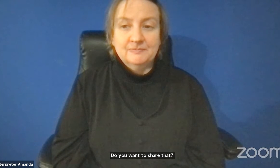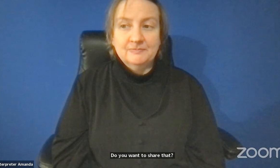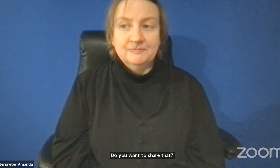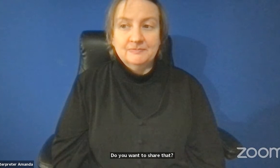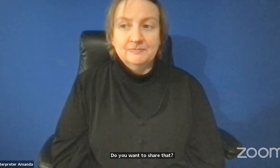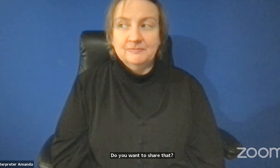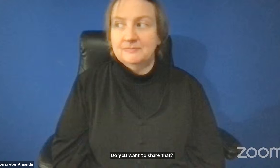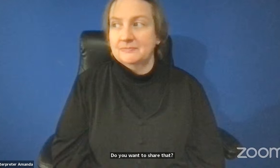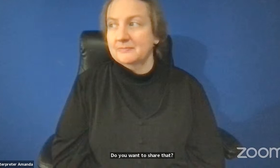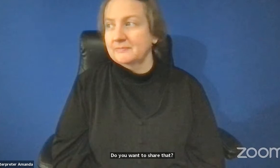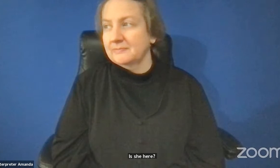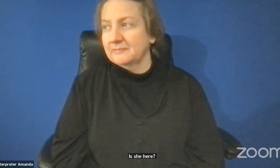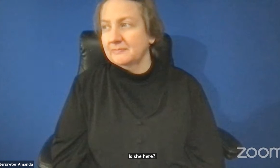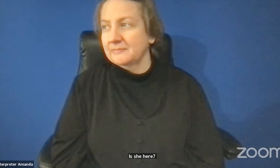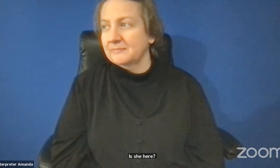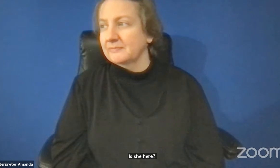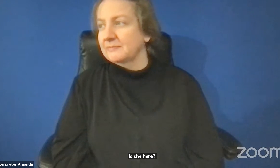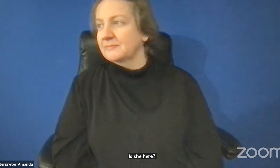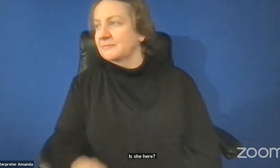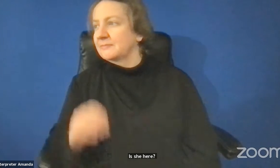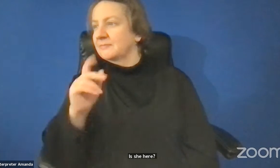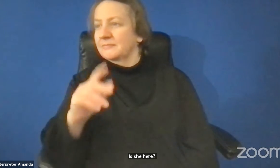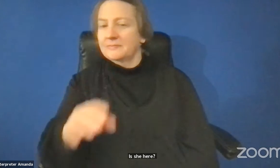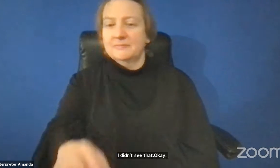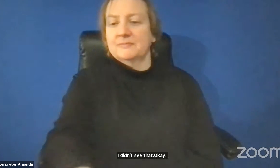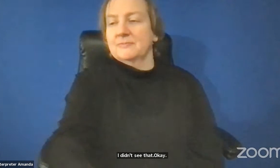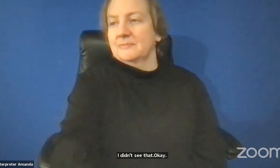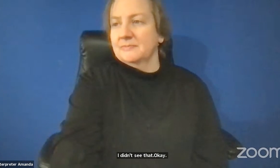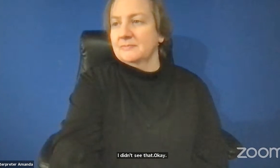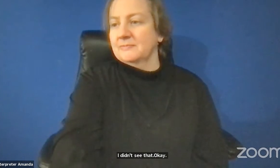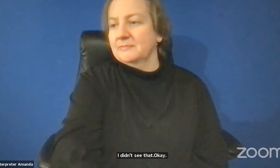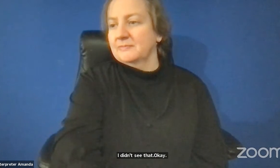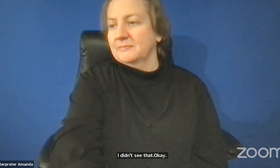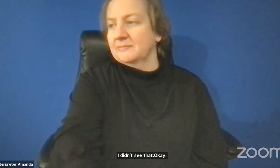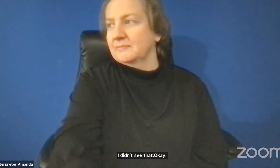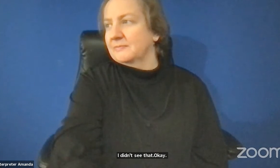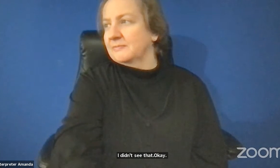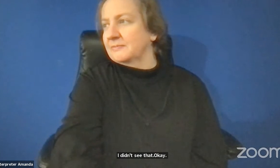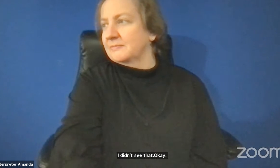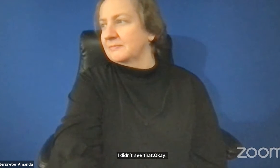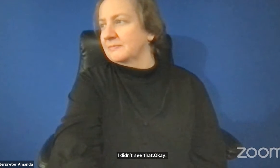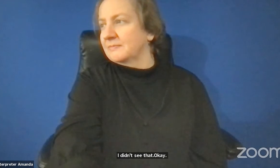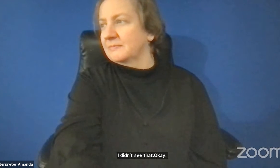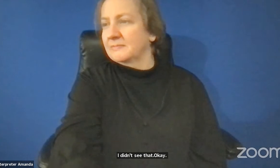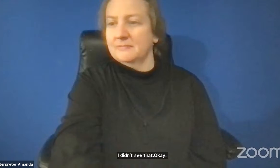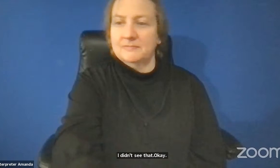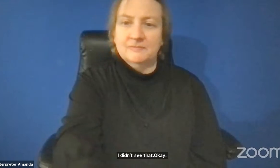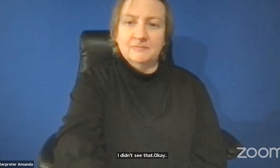I didn't see that. Okay, well, how about you, Andrea? You had some good ideas as well.